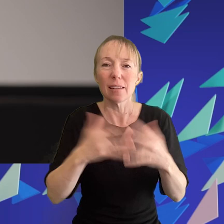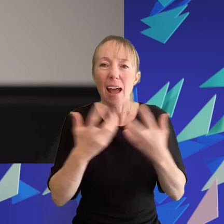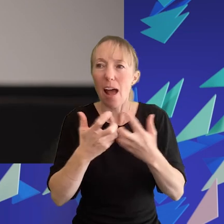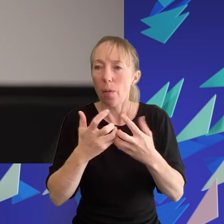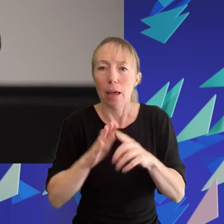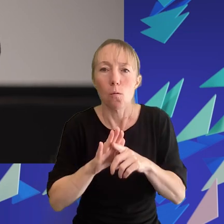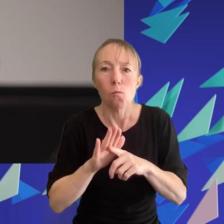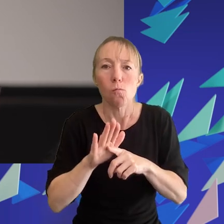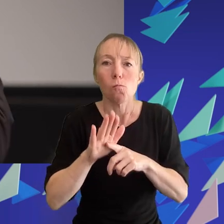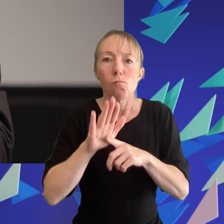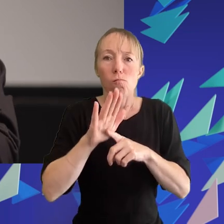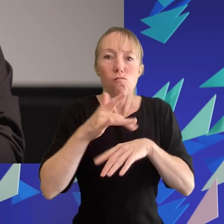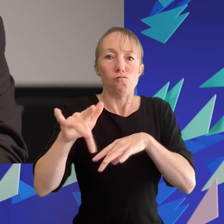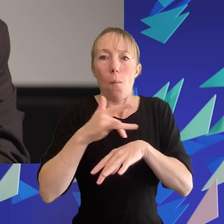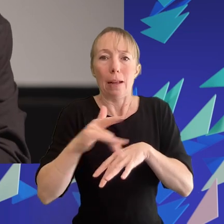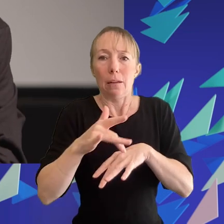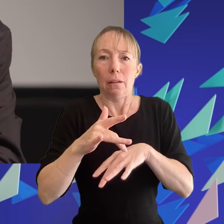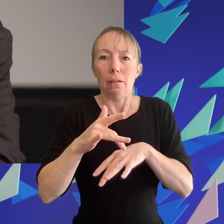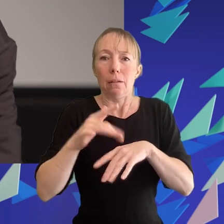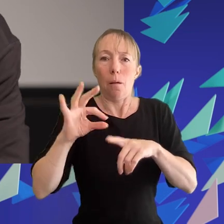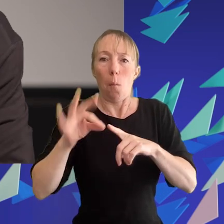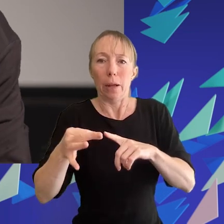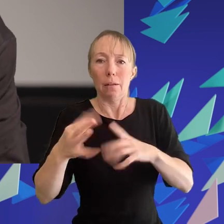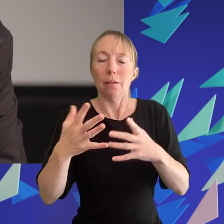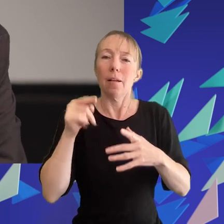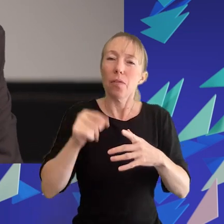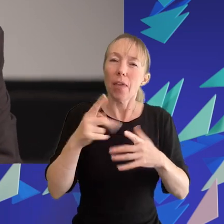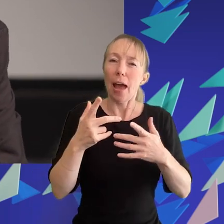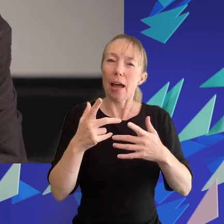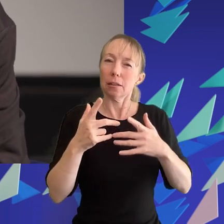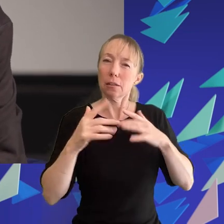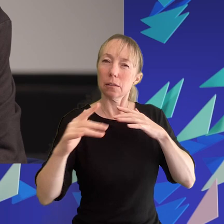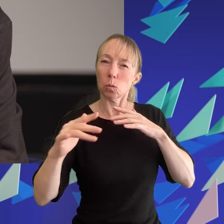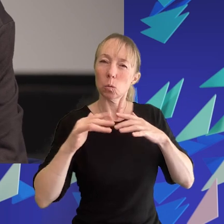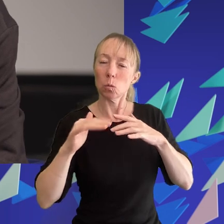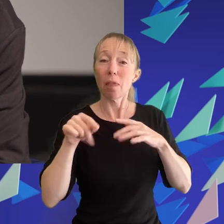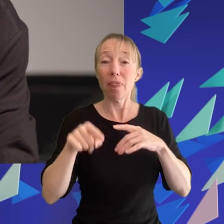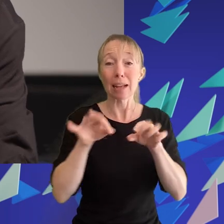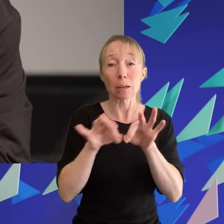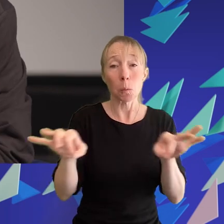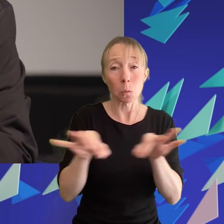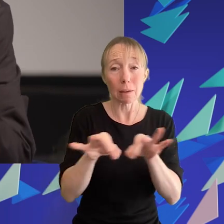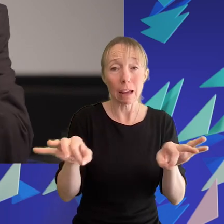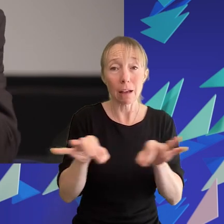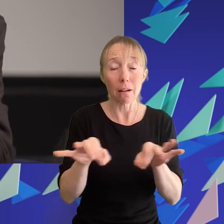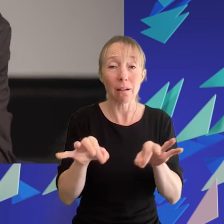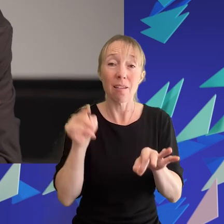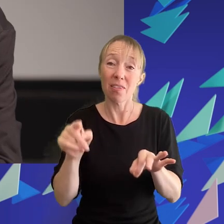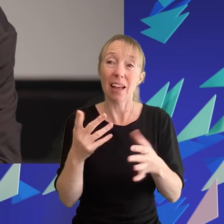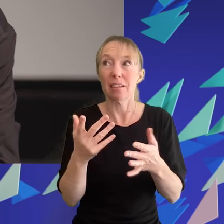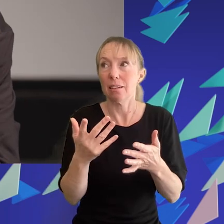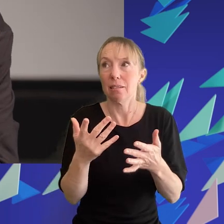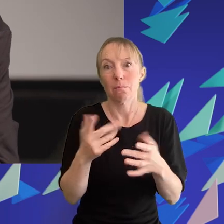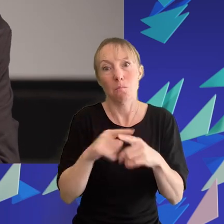dramatic point, and then how the that frequency, which is music in a way, that's the most, I will say,